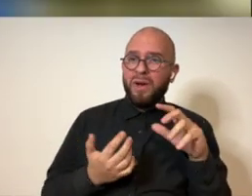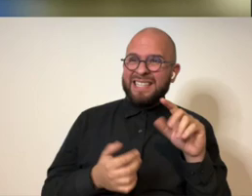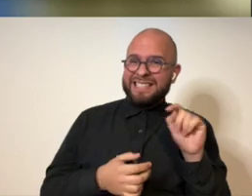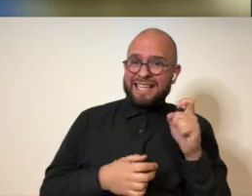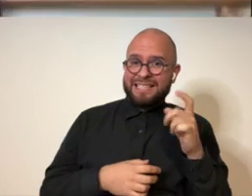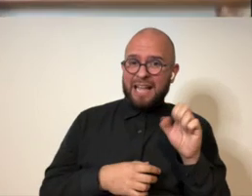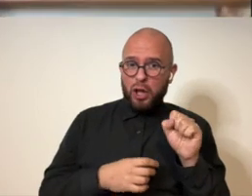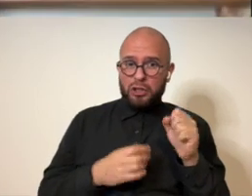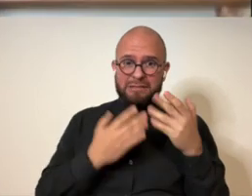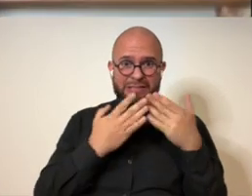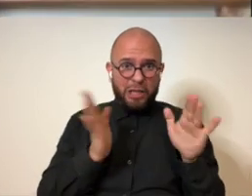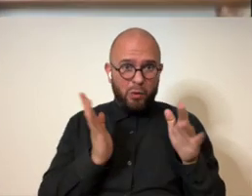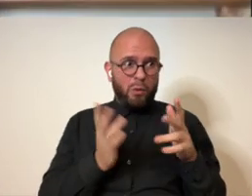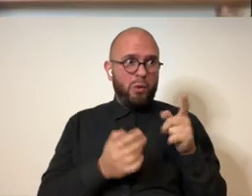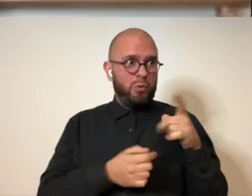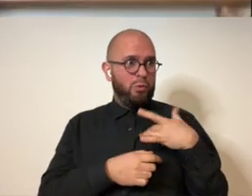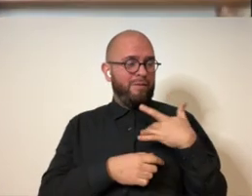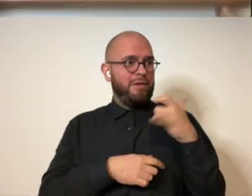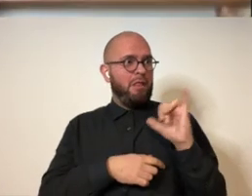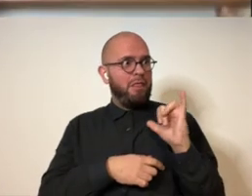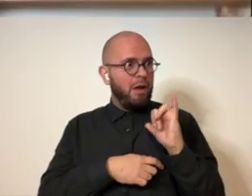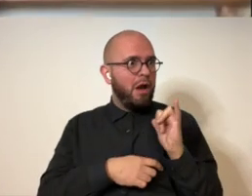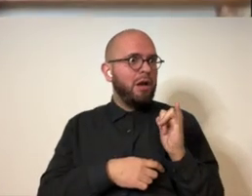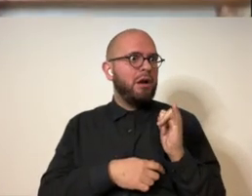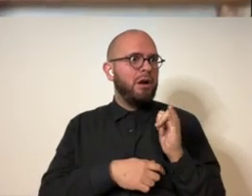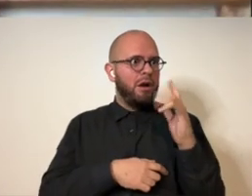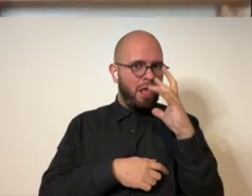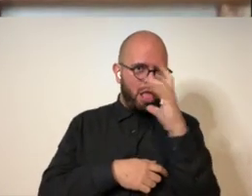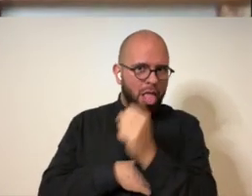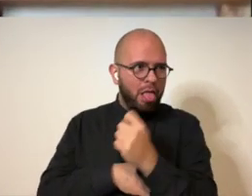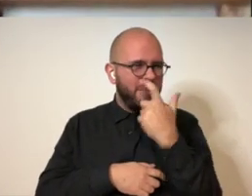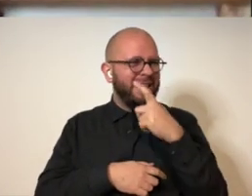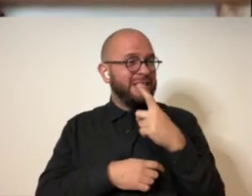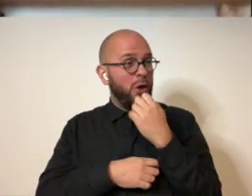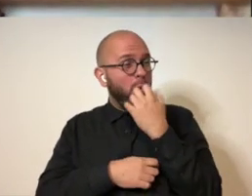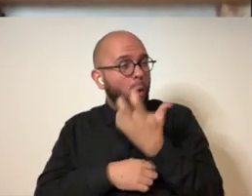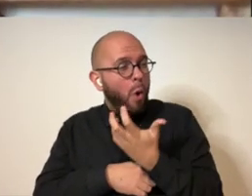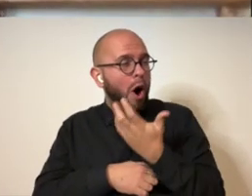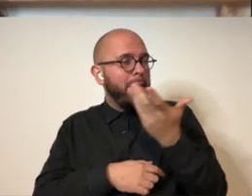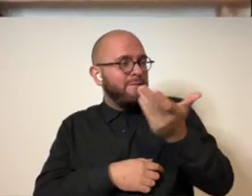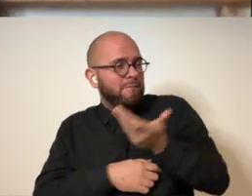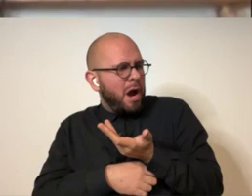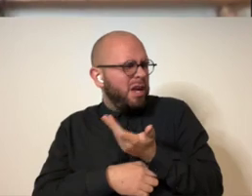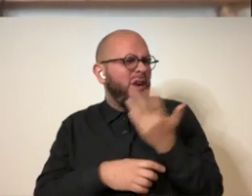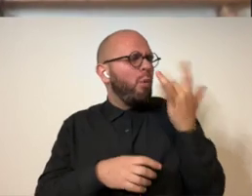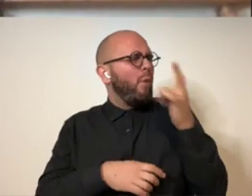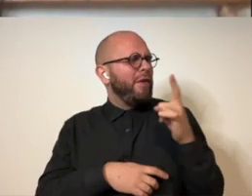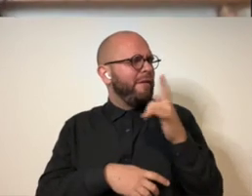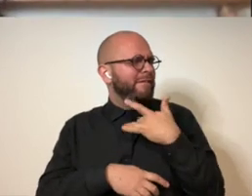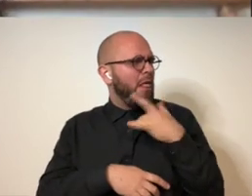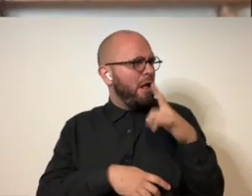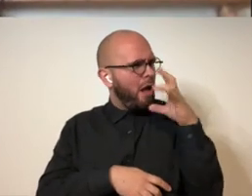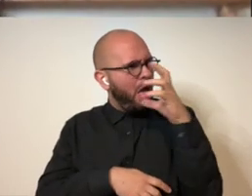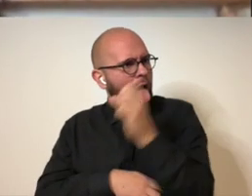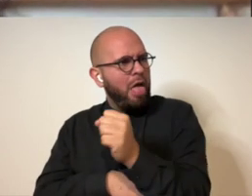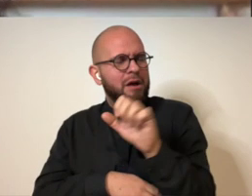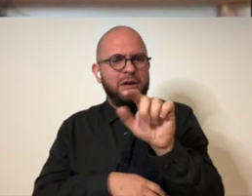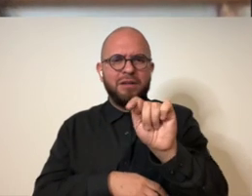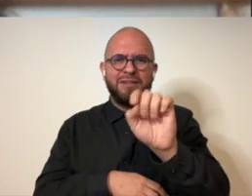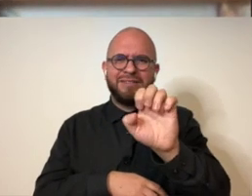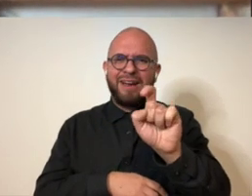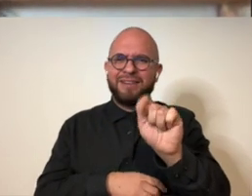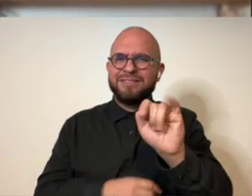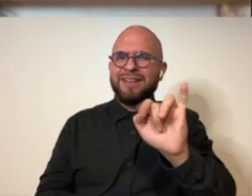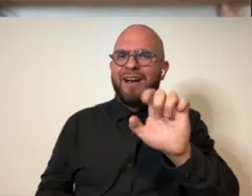absolutely. So textiles in general, they just were calling to you because they're like warm and